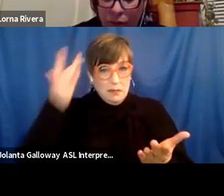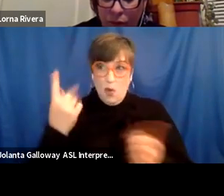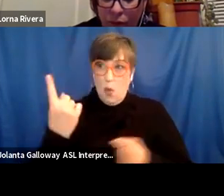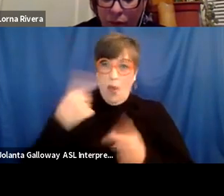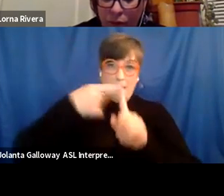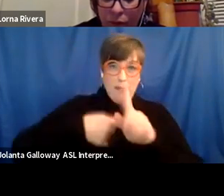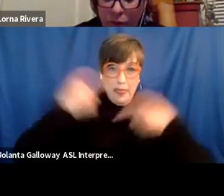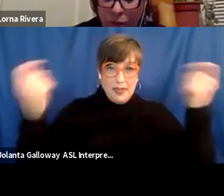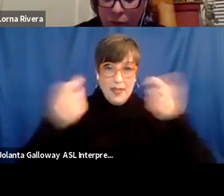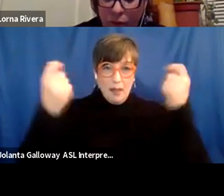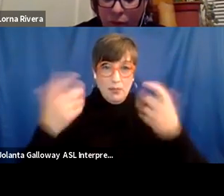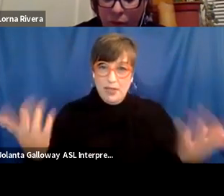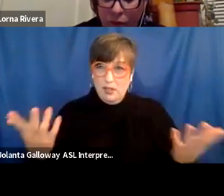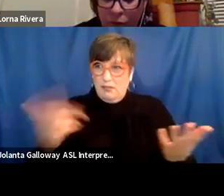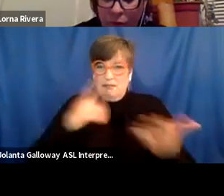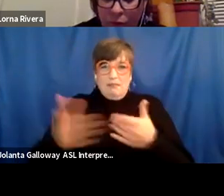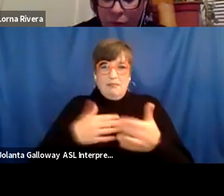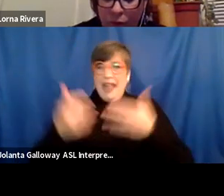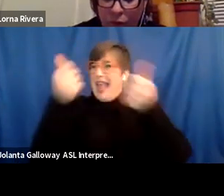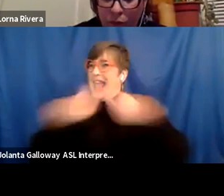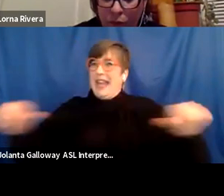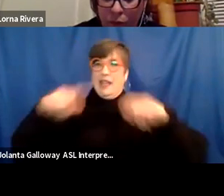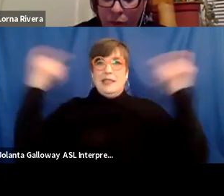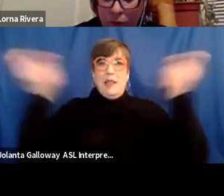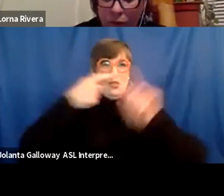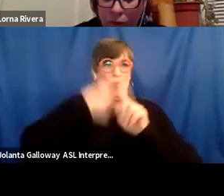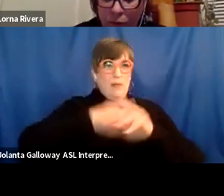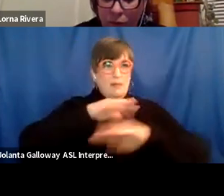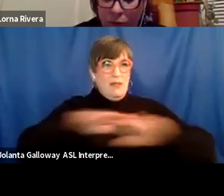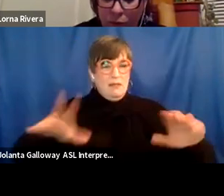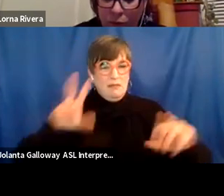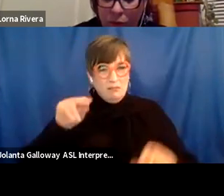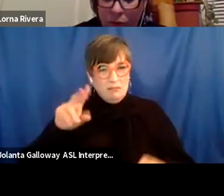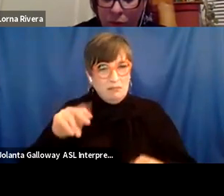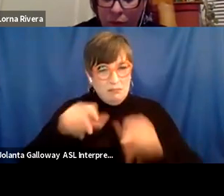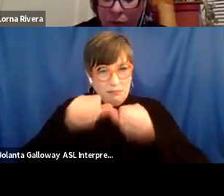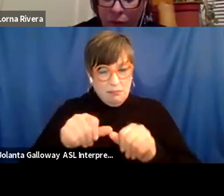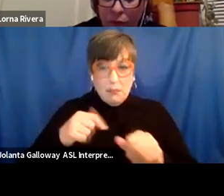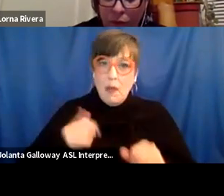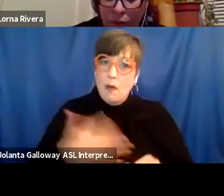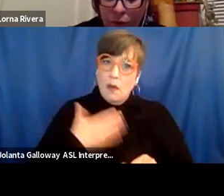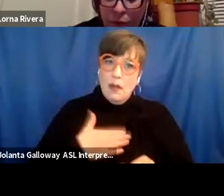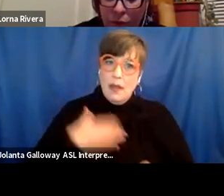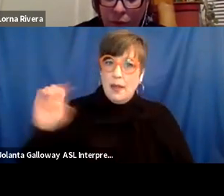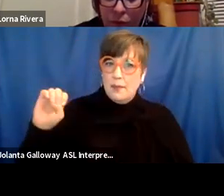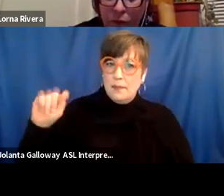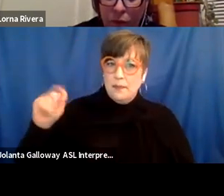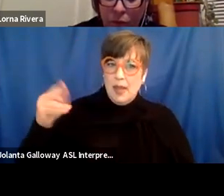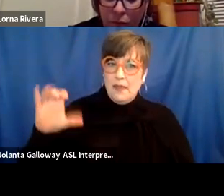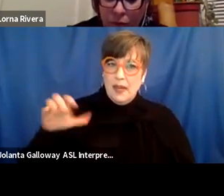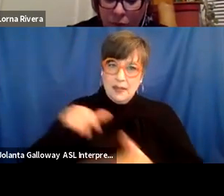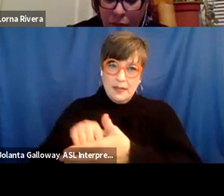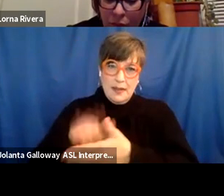celebrations of anything. So I'm really glad to see that. And I'm really glad that we're going to, you know, have ethnic studies, because I think that's really important. So thank